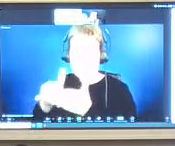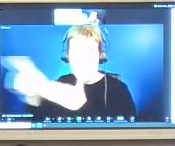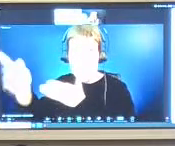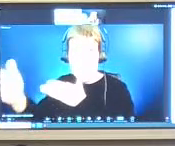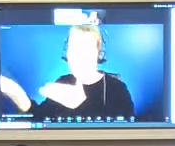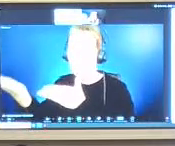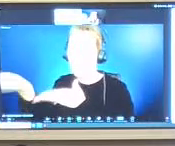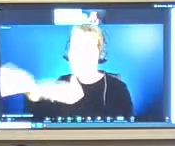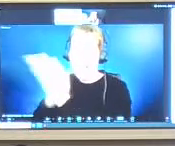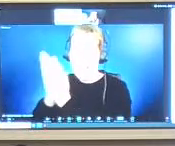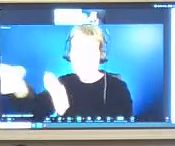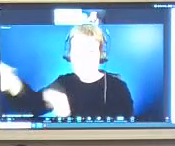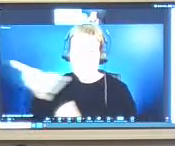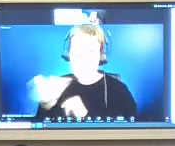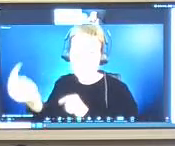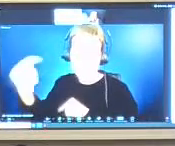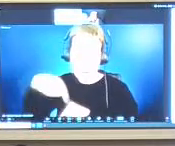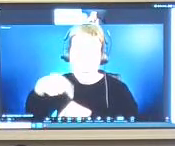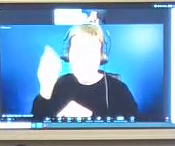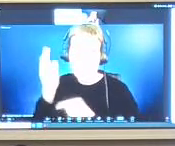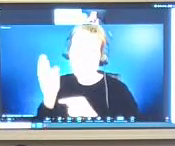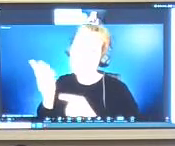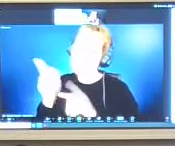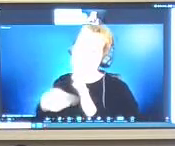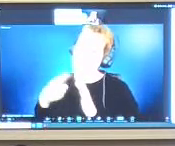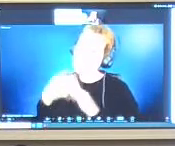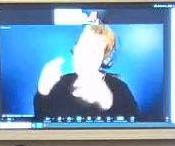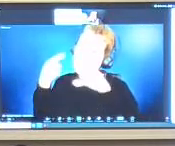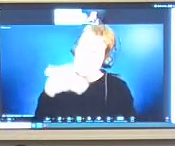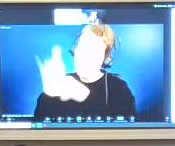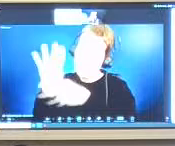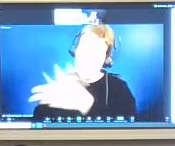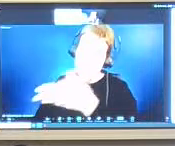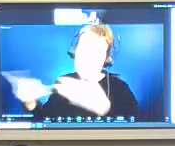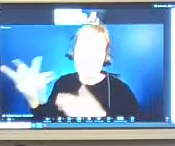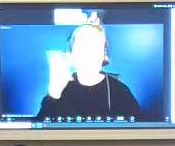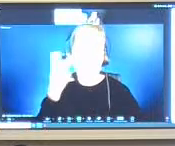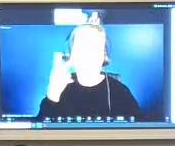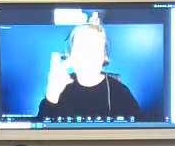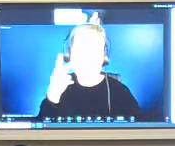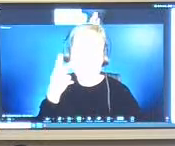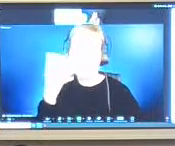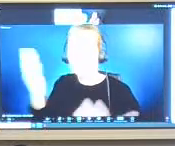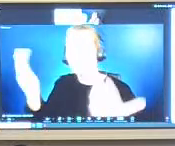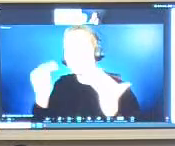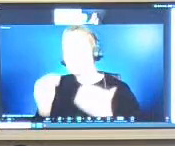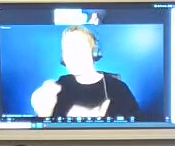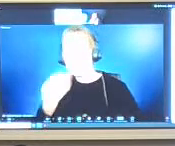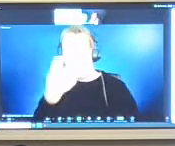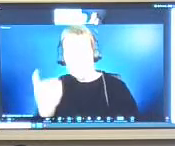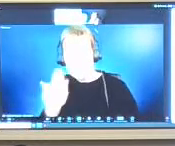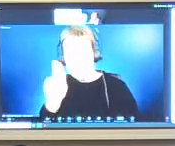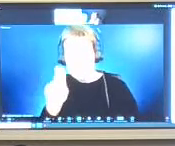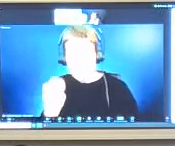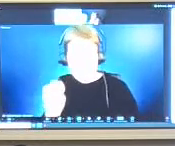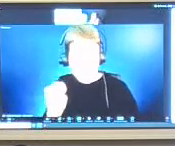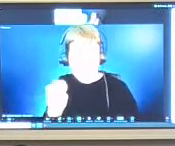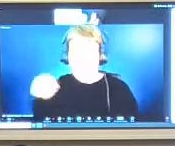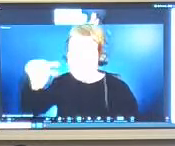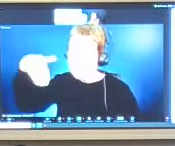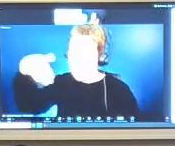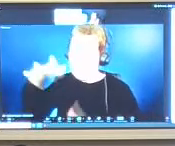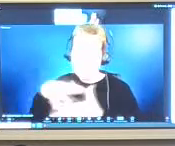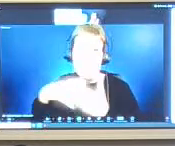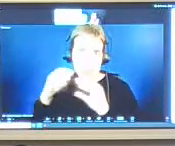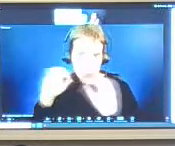delightful. I have nothing scheduled in June, but I'm open for input. In July, we have our celebration.